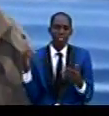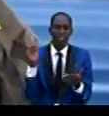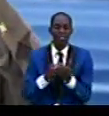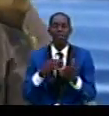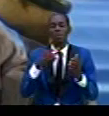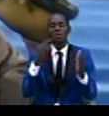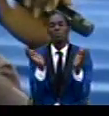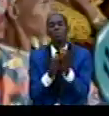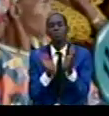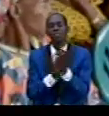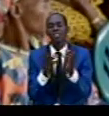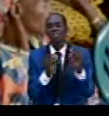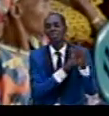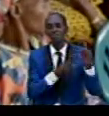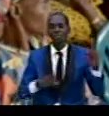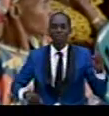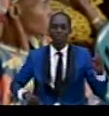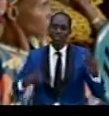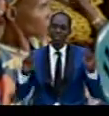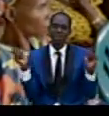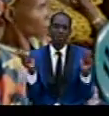Praise the Lord!